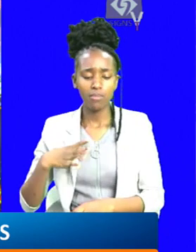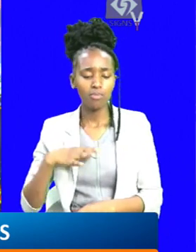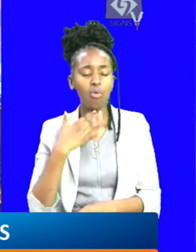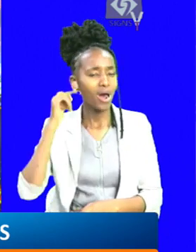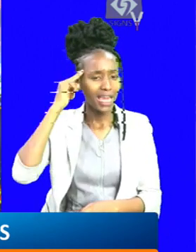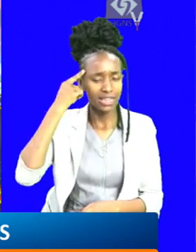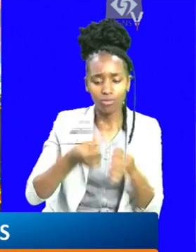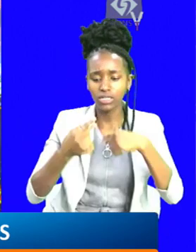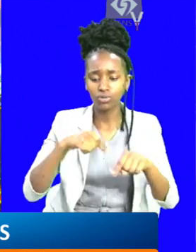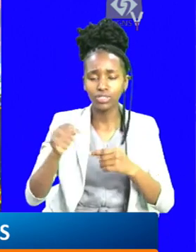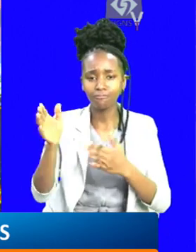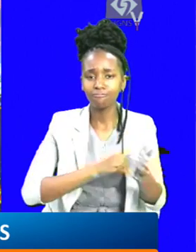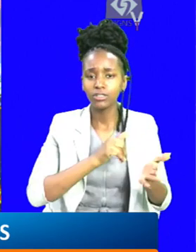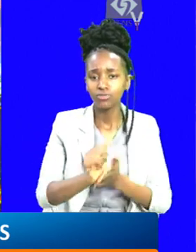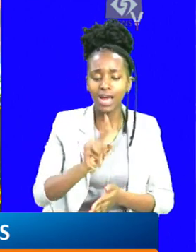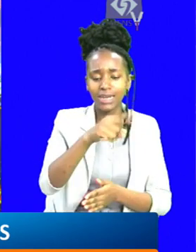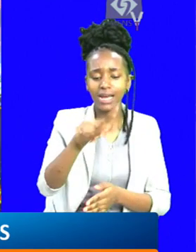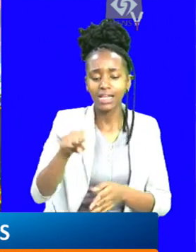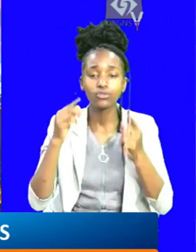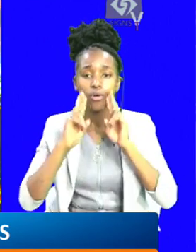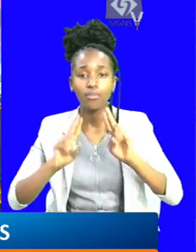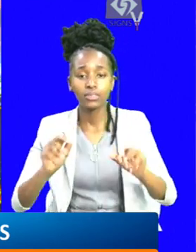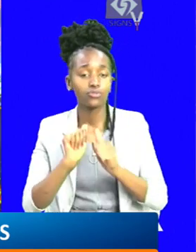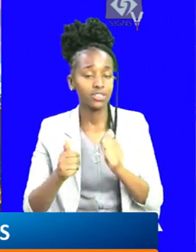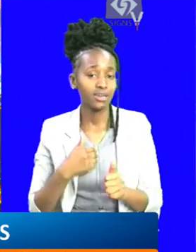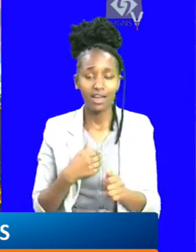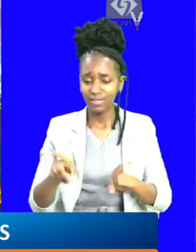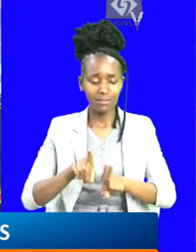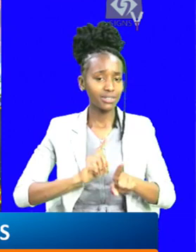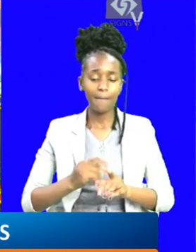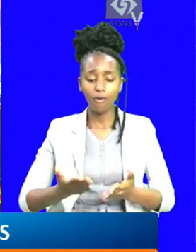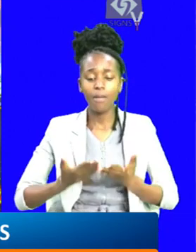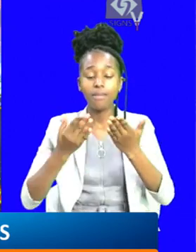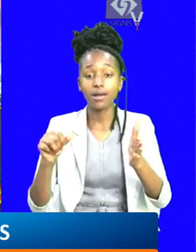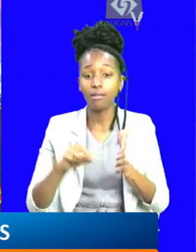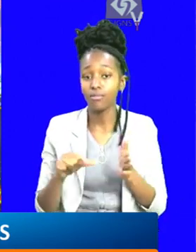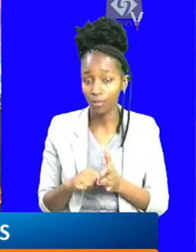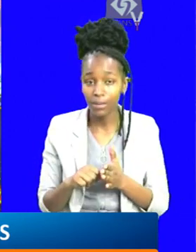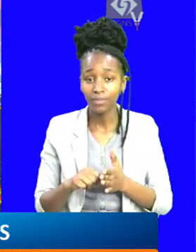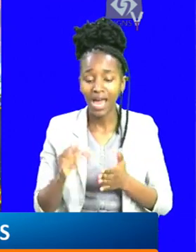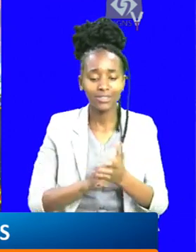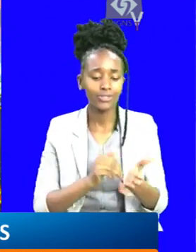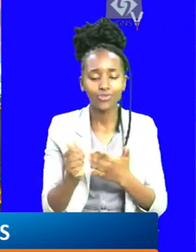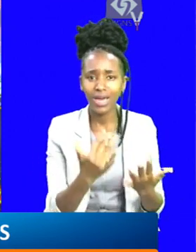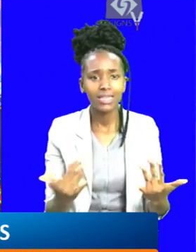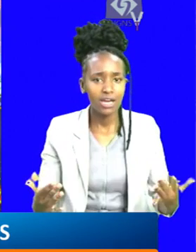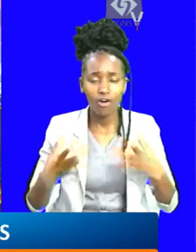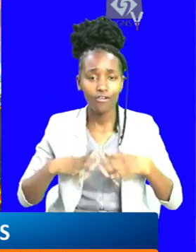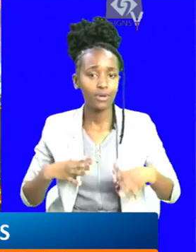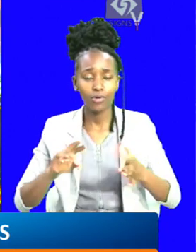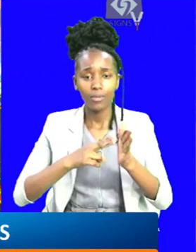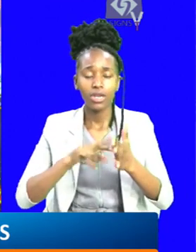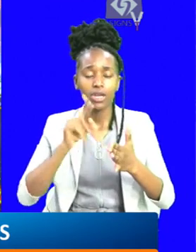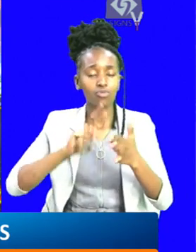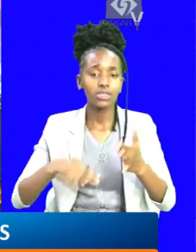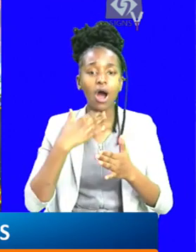And President Ruto added it is not right for a few people to think they can disorganize the republic to sabotage